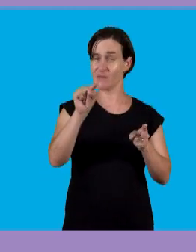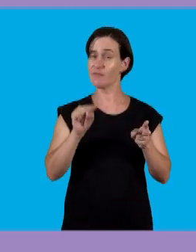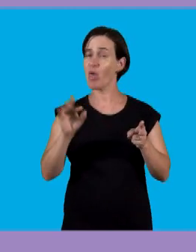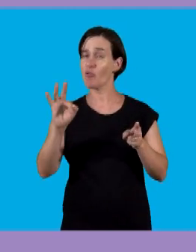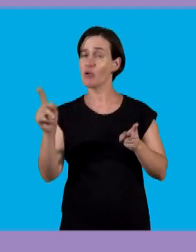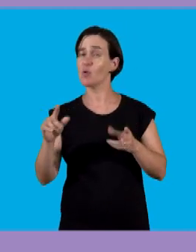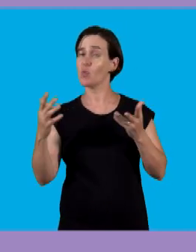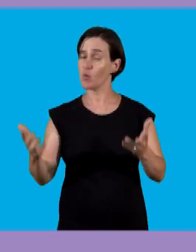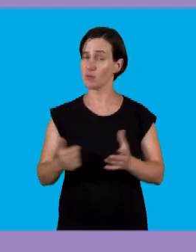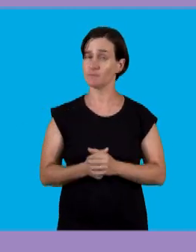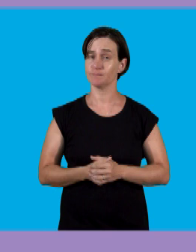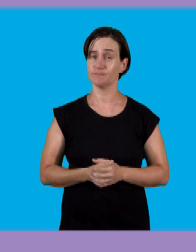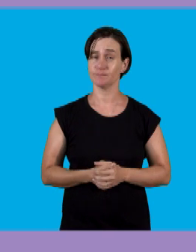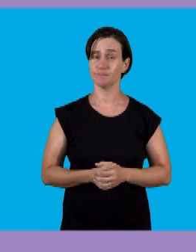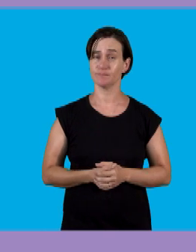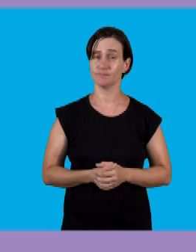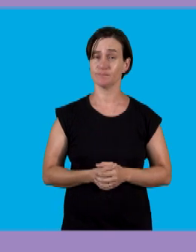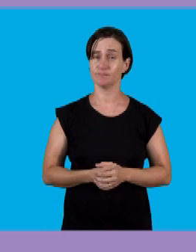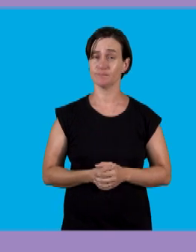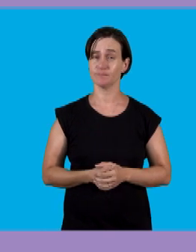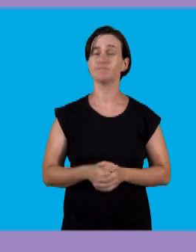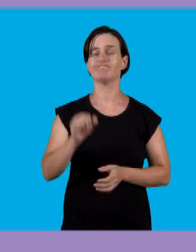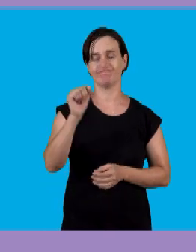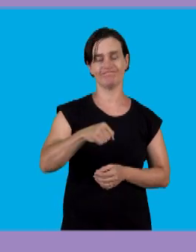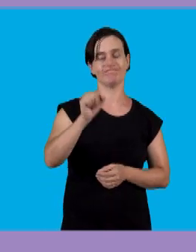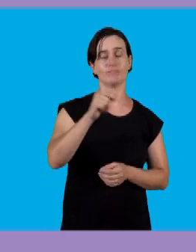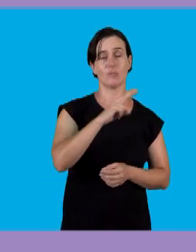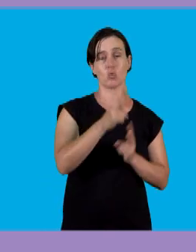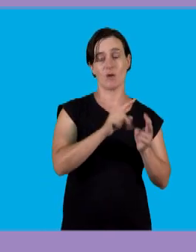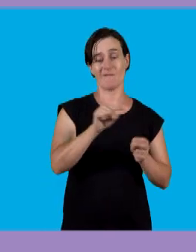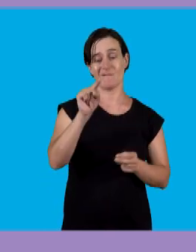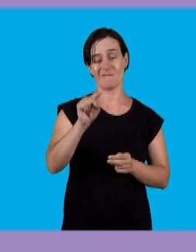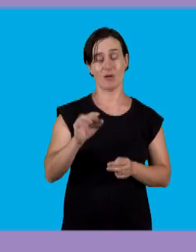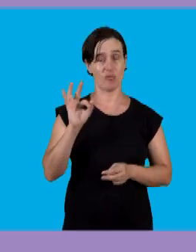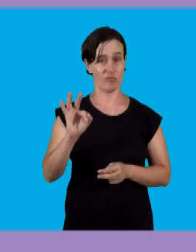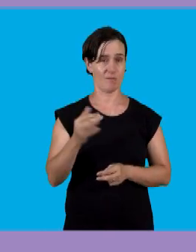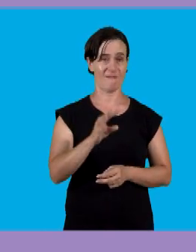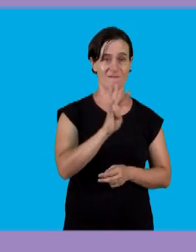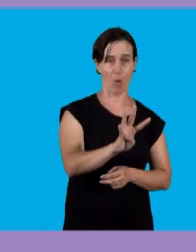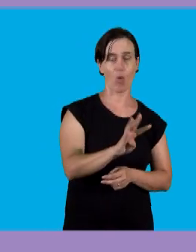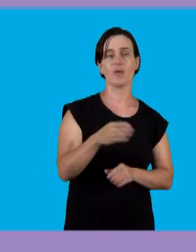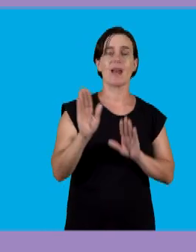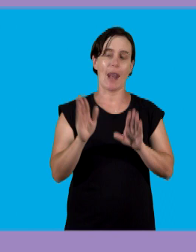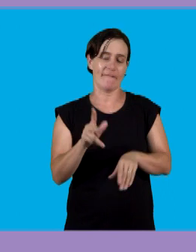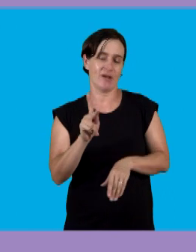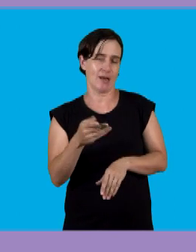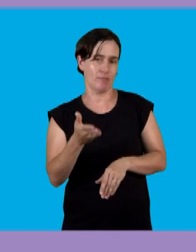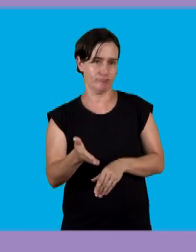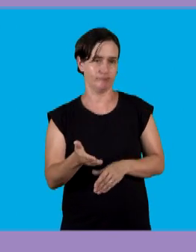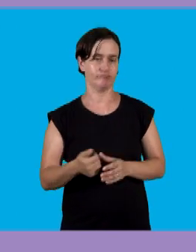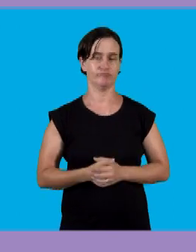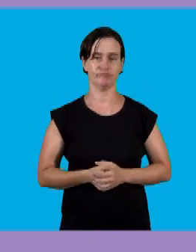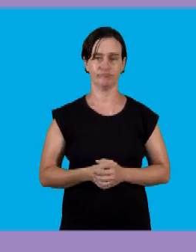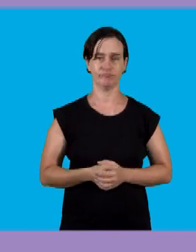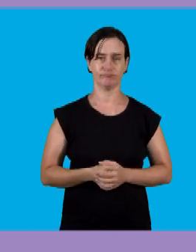3. Now what is 12 divided by 3? Yes, 12 divided by 3 is 4, and we are going to write that